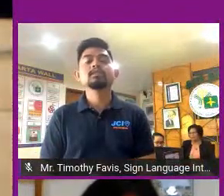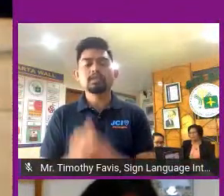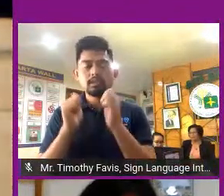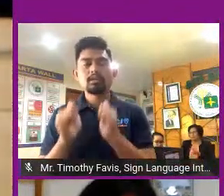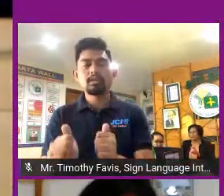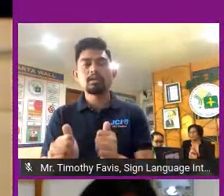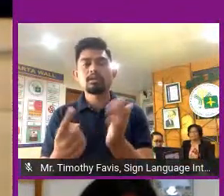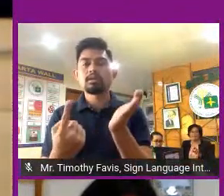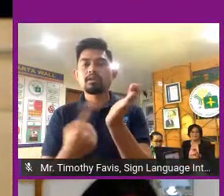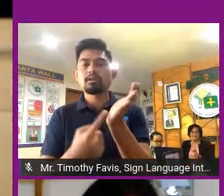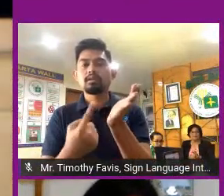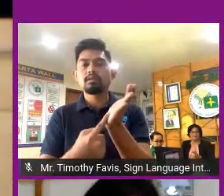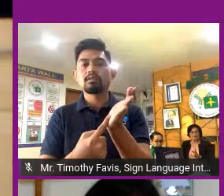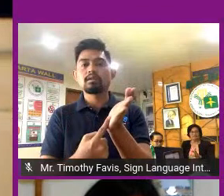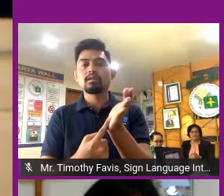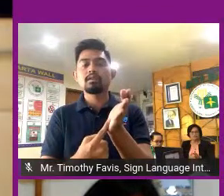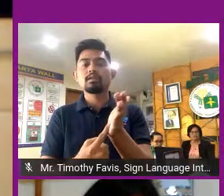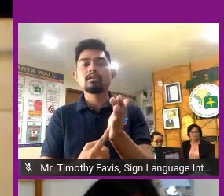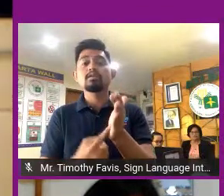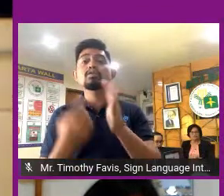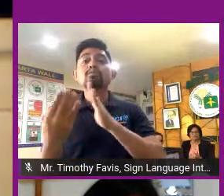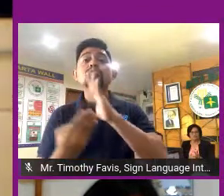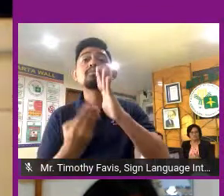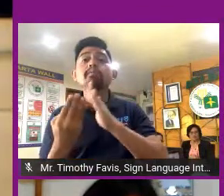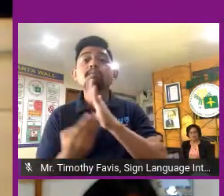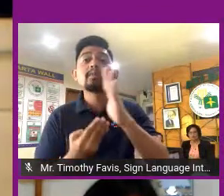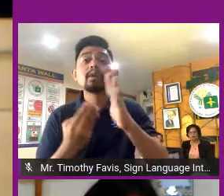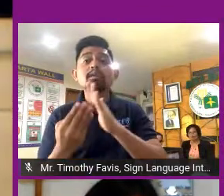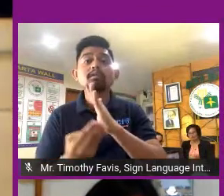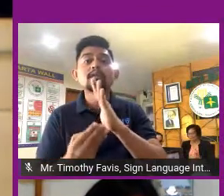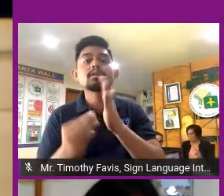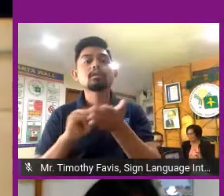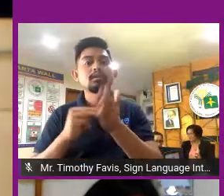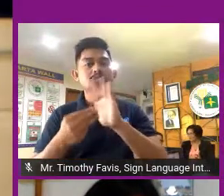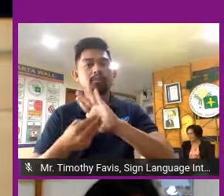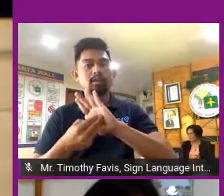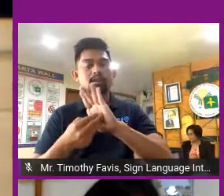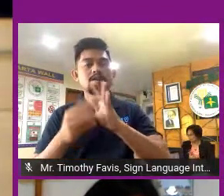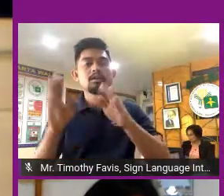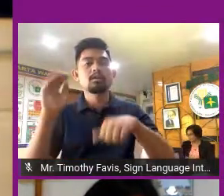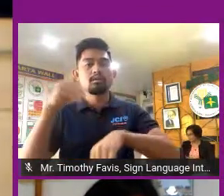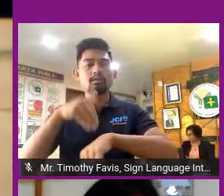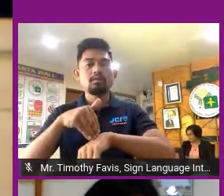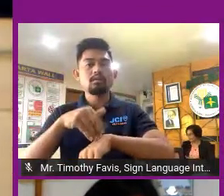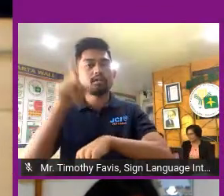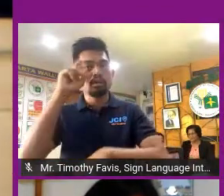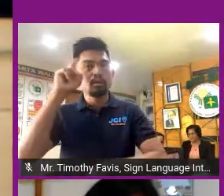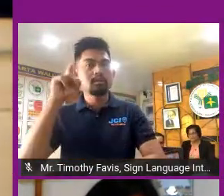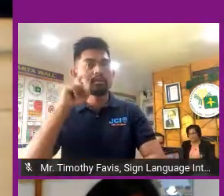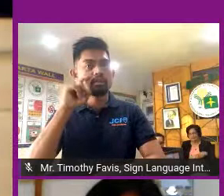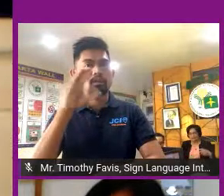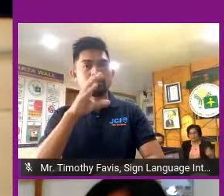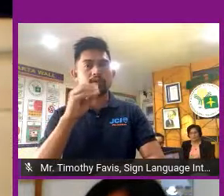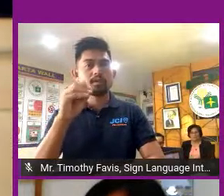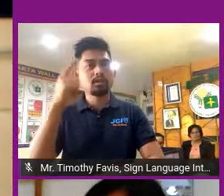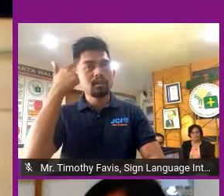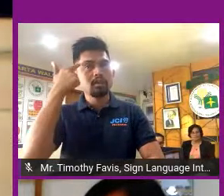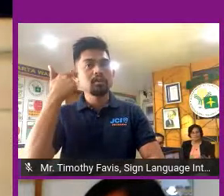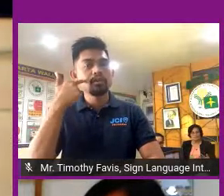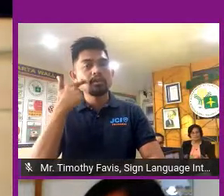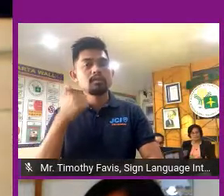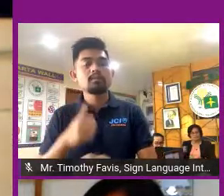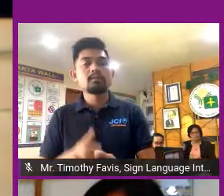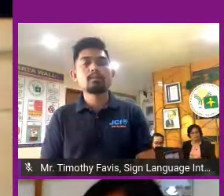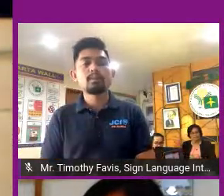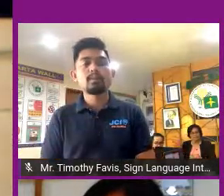I think we can, kasi ito ay basic differentiation lang muna tayo on sex and gender. I think we can have